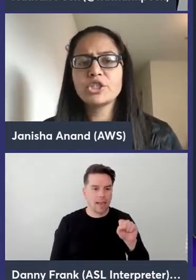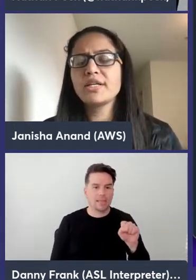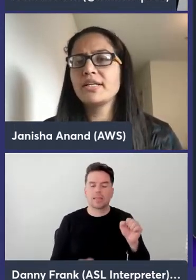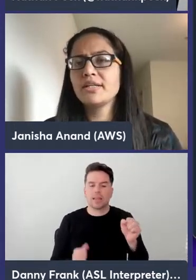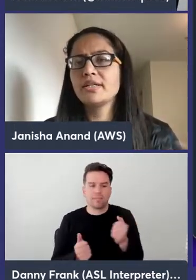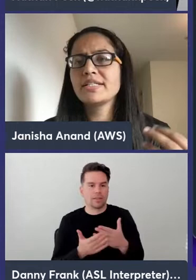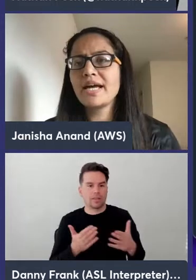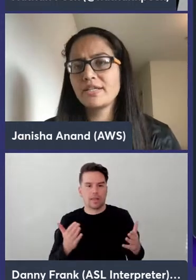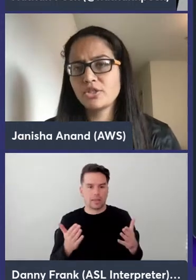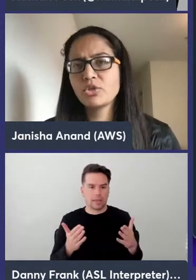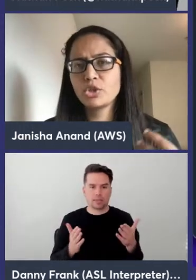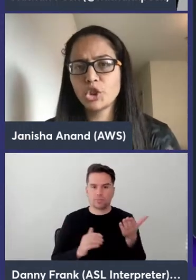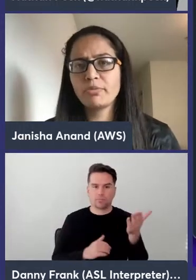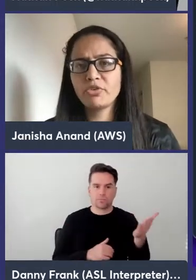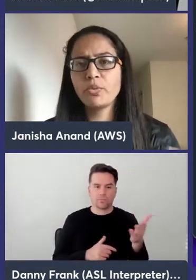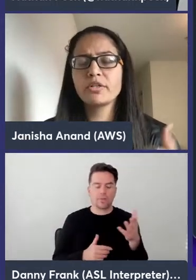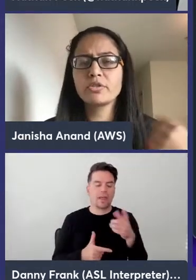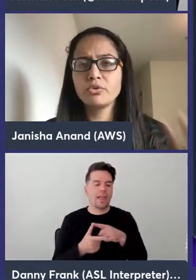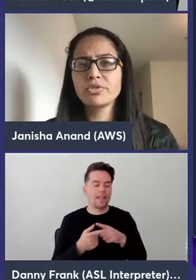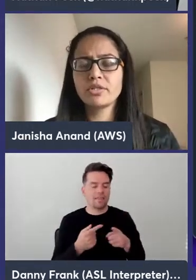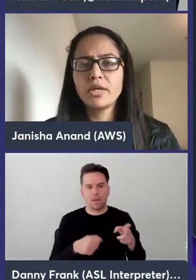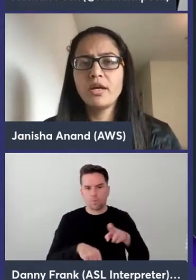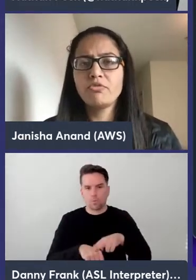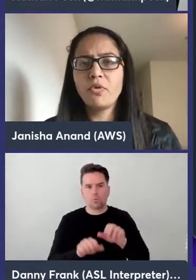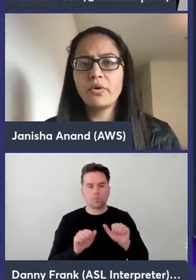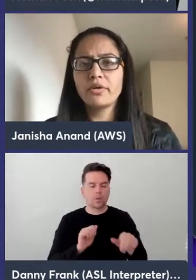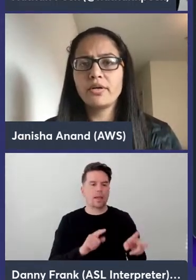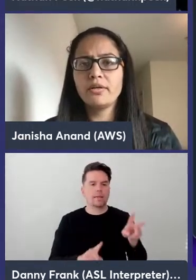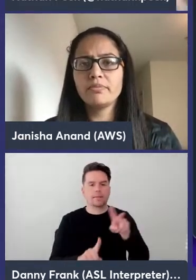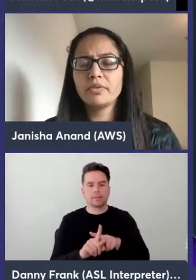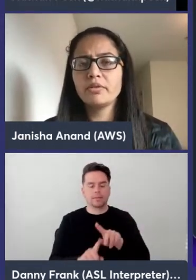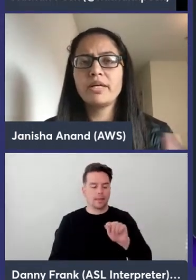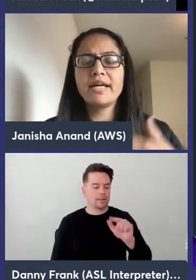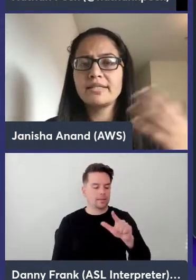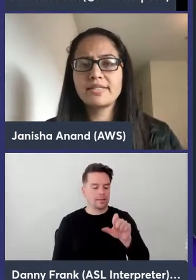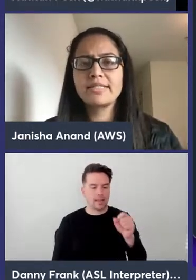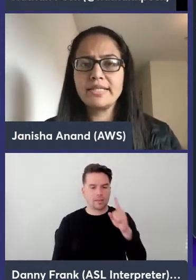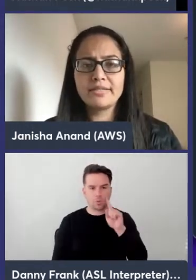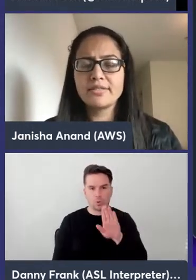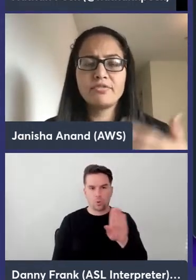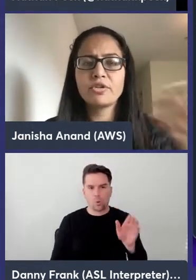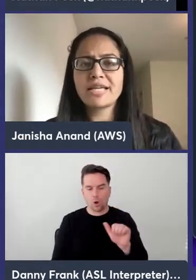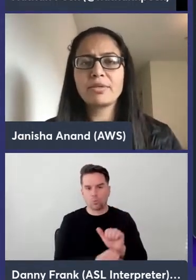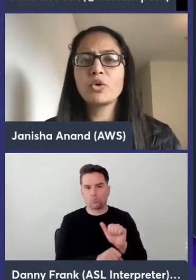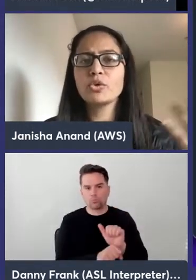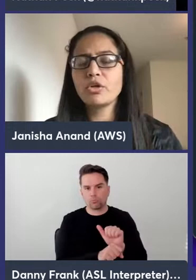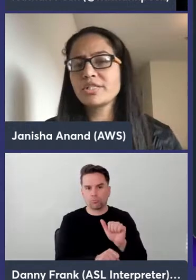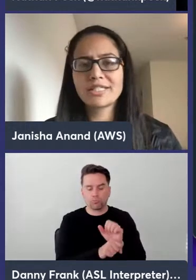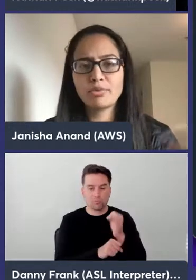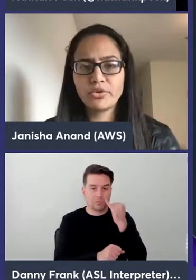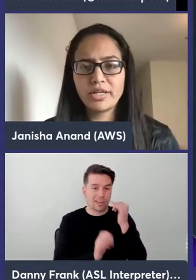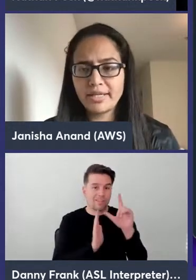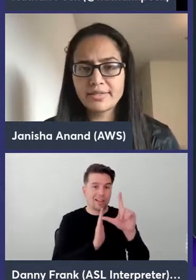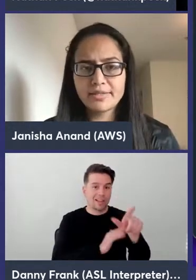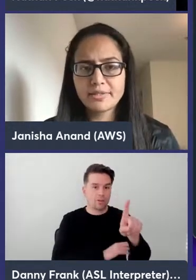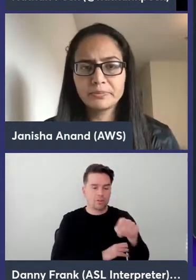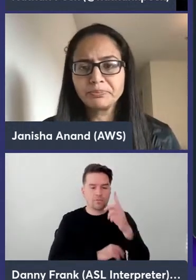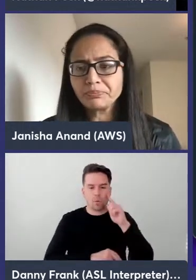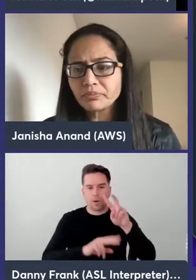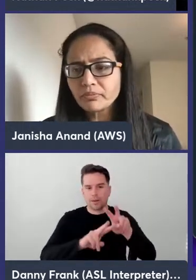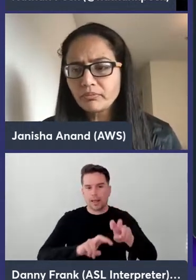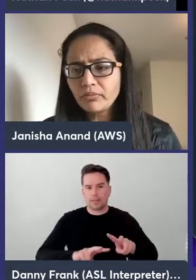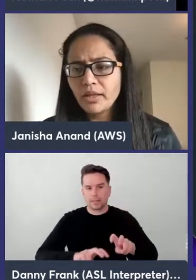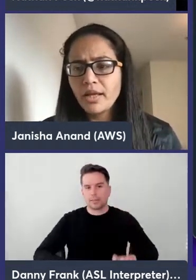obviously assign tags to your job if you want to use it for analysis later, say for example a cost explorer analysis.